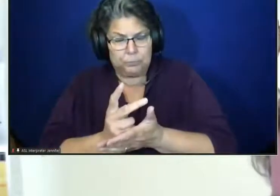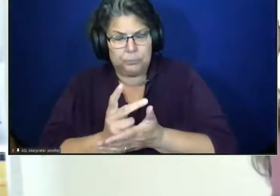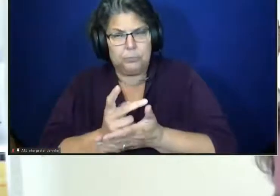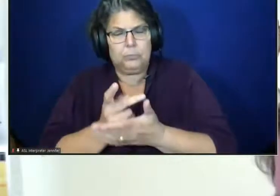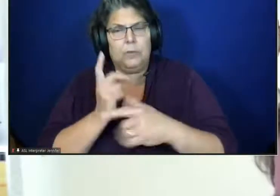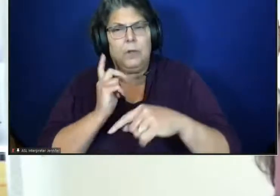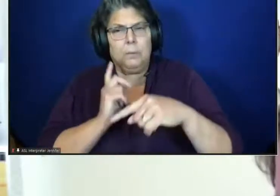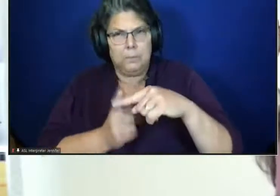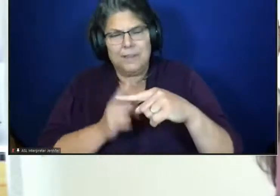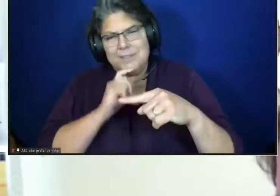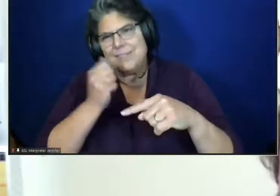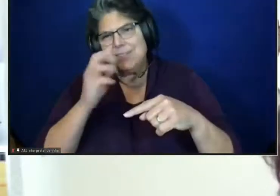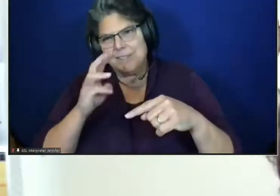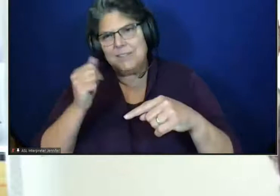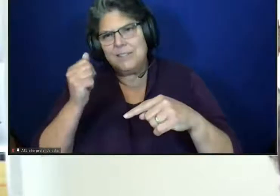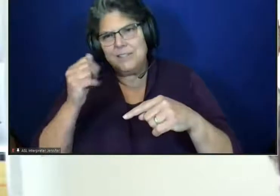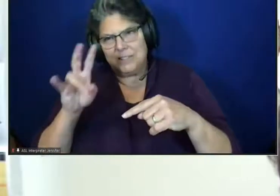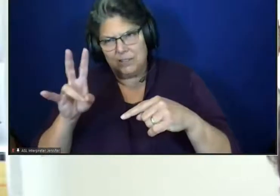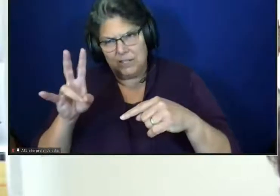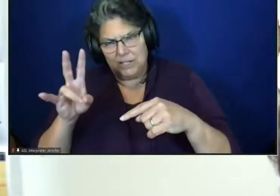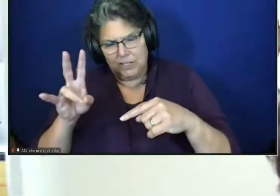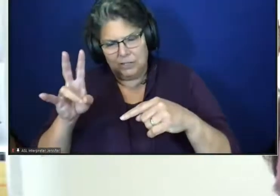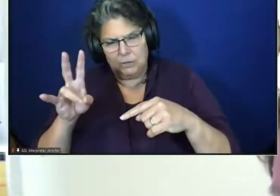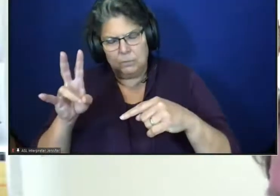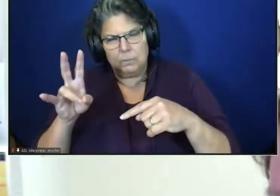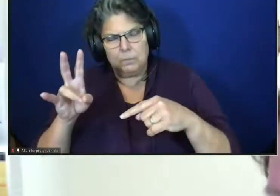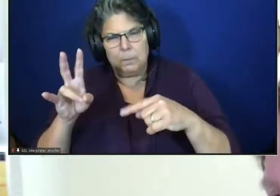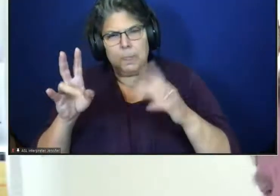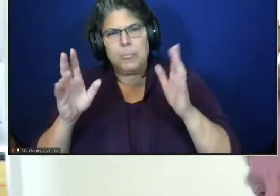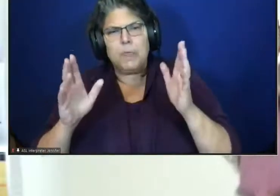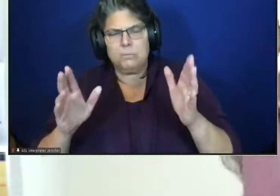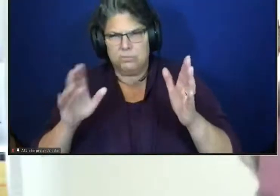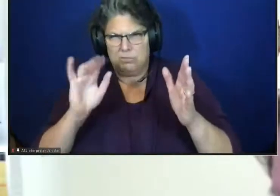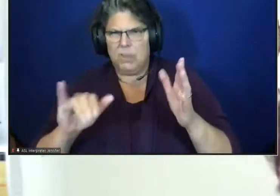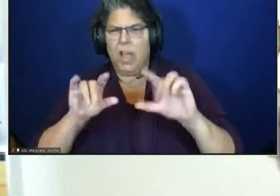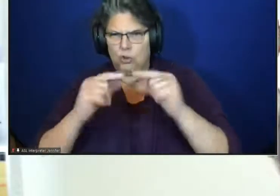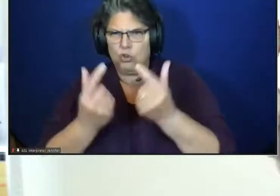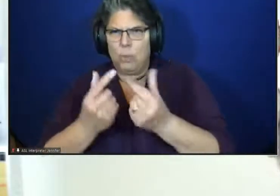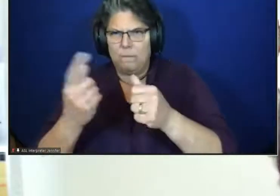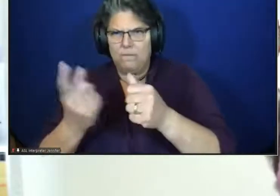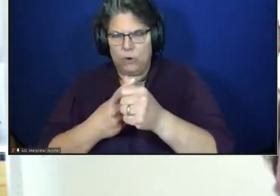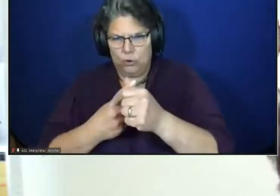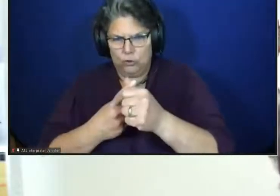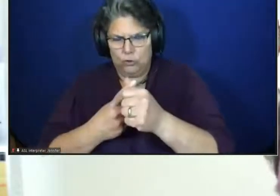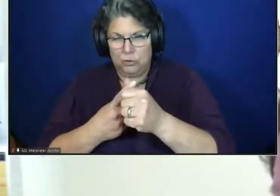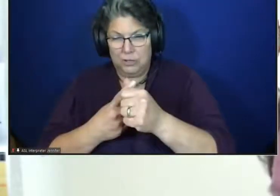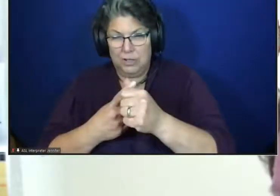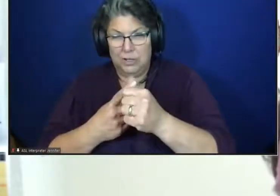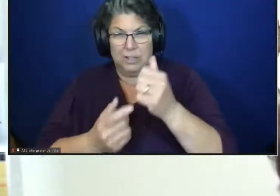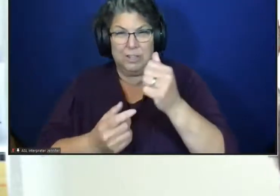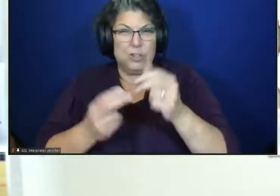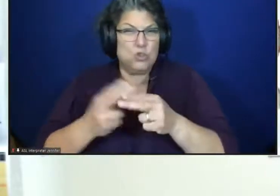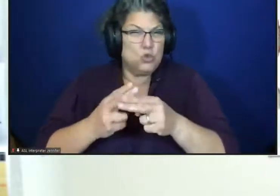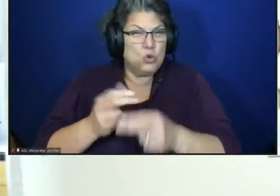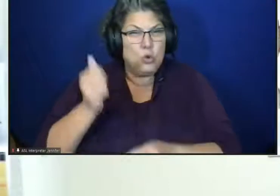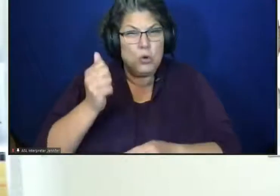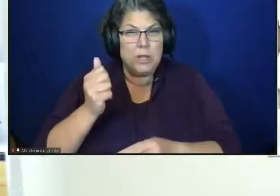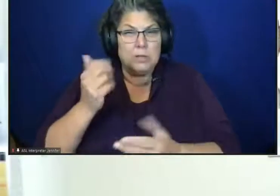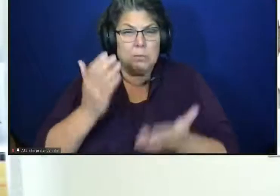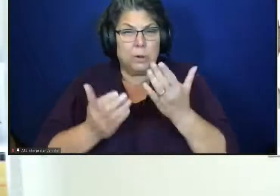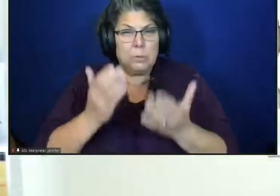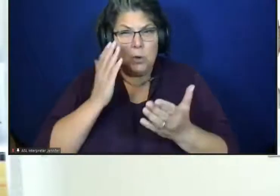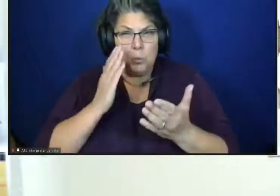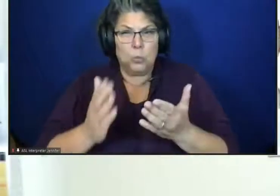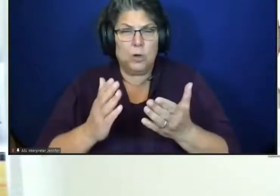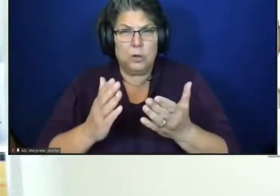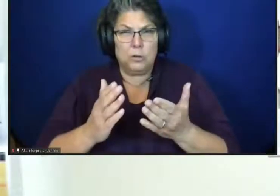the 16 and 17-year-olds, they would do that group first. And the earliest I've heard that they would probably put